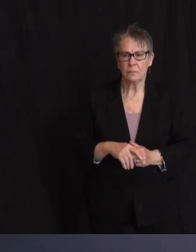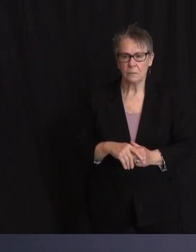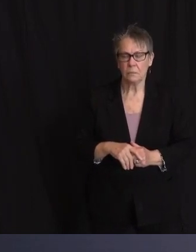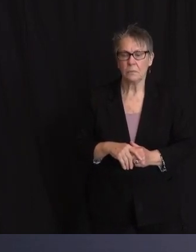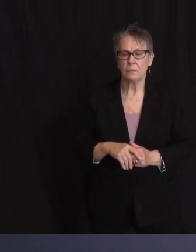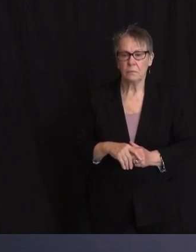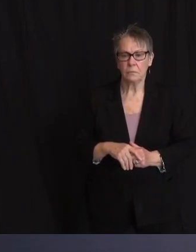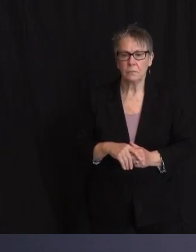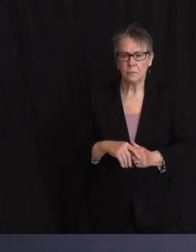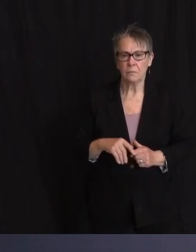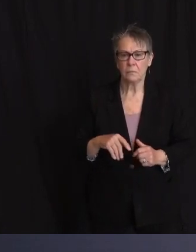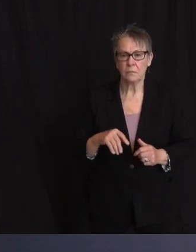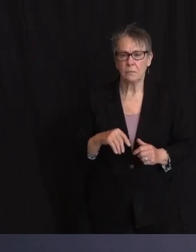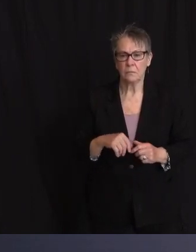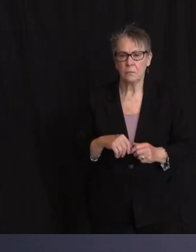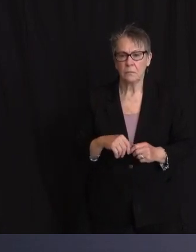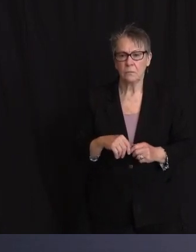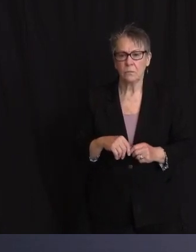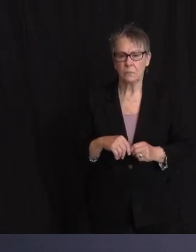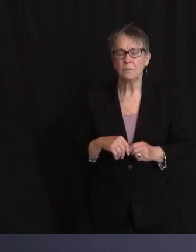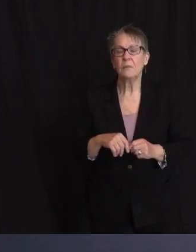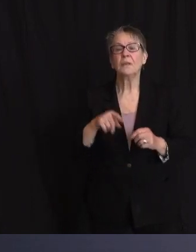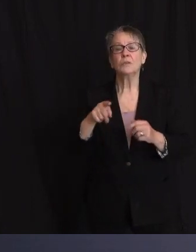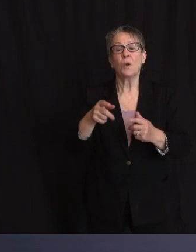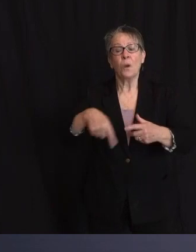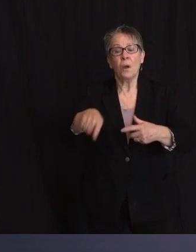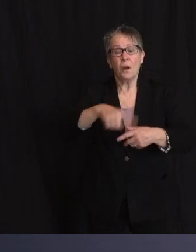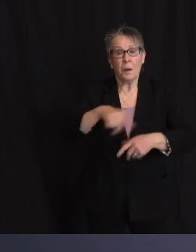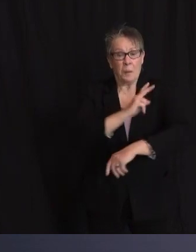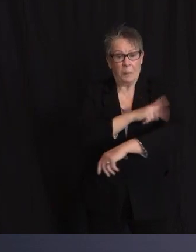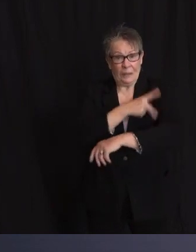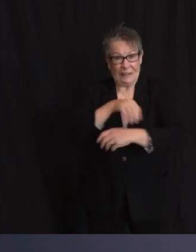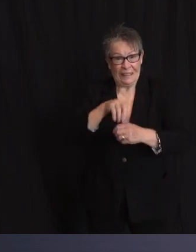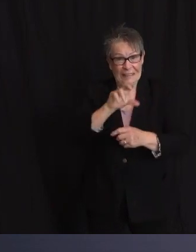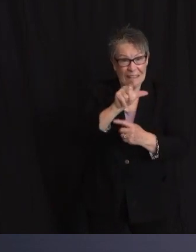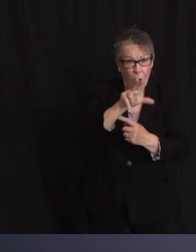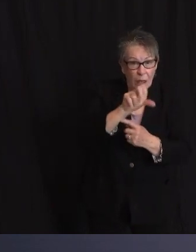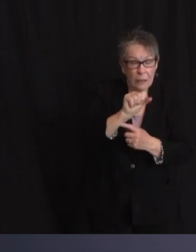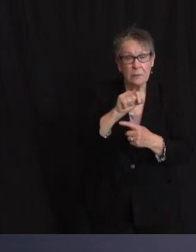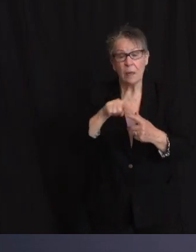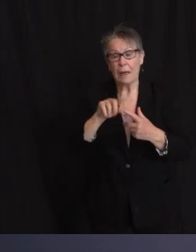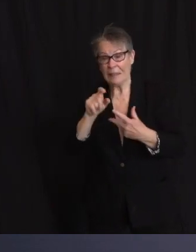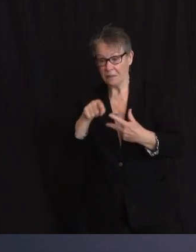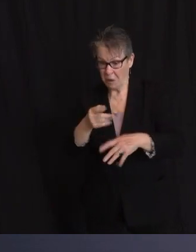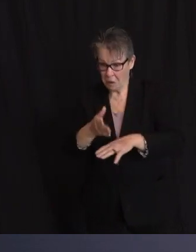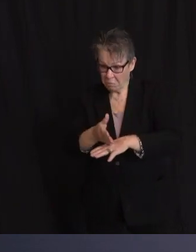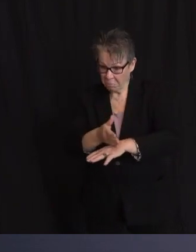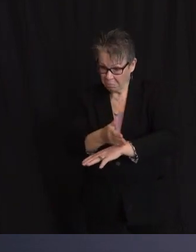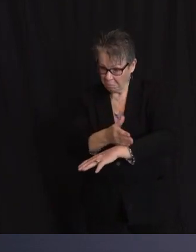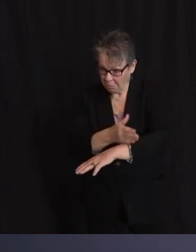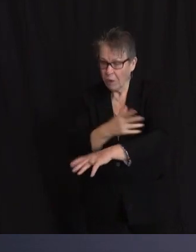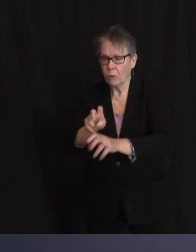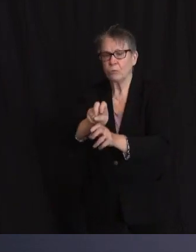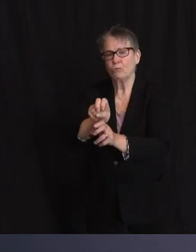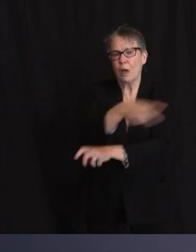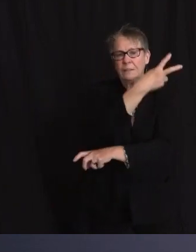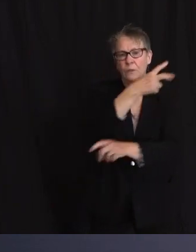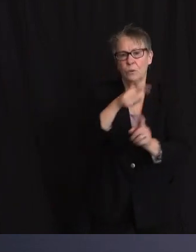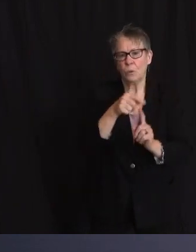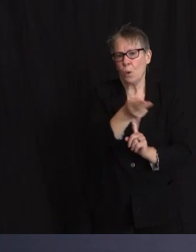the federal medical sites are medically and socially complex and for many